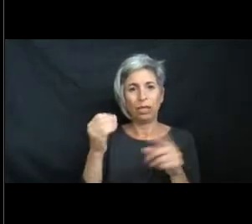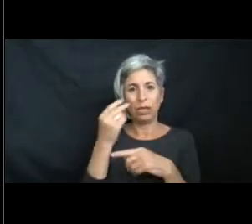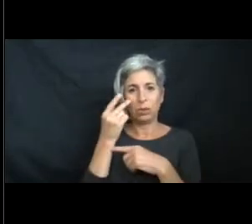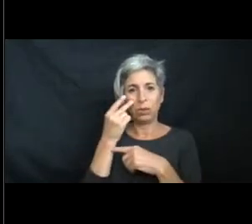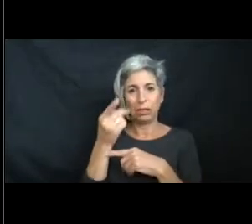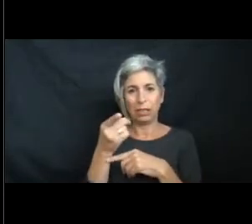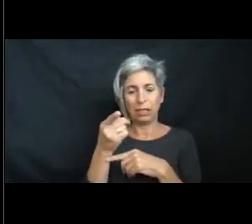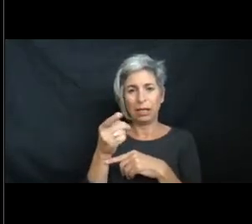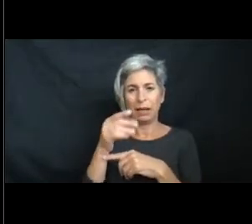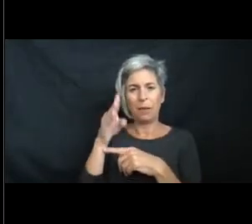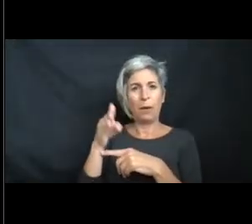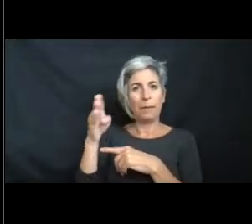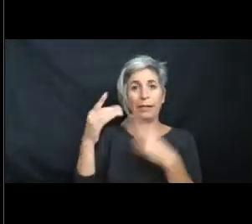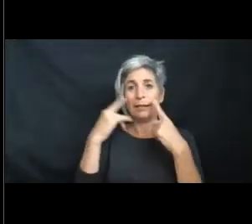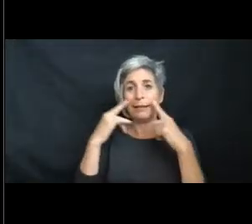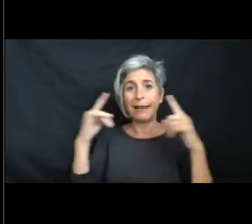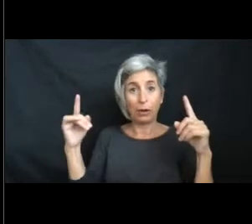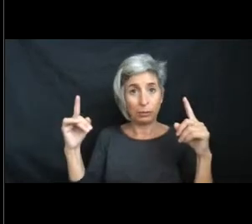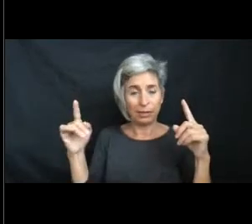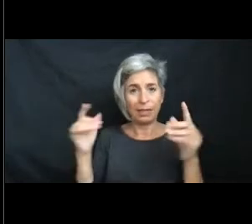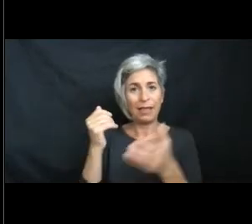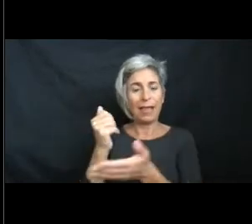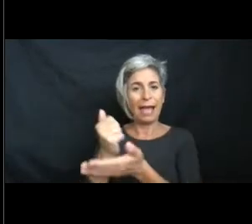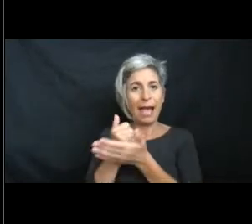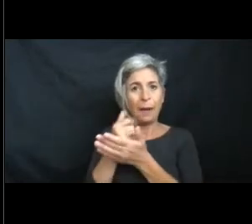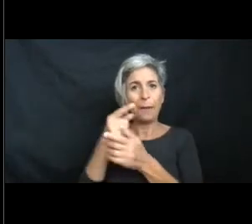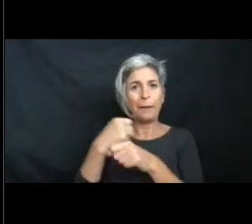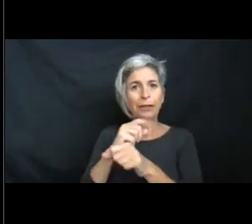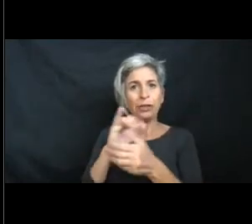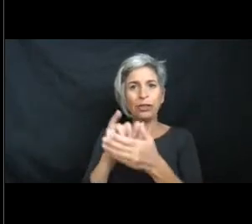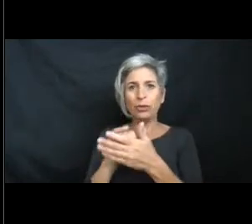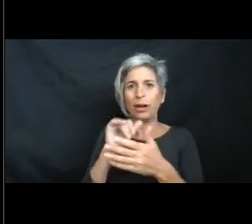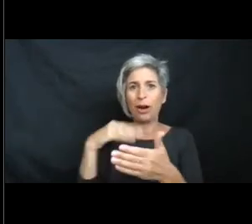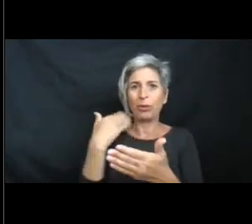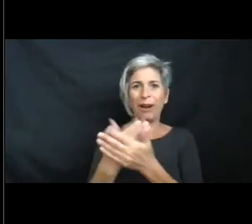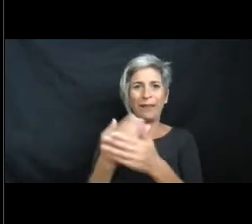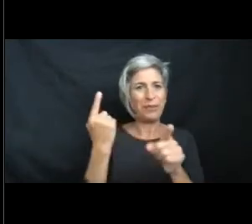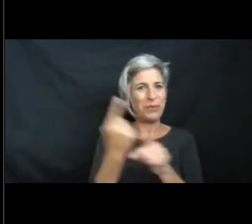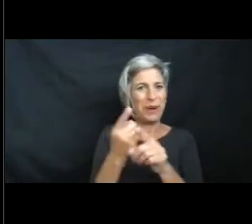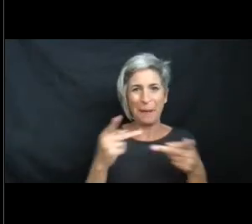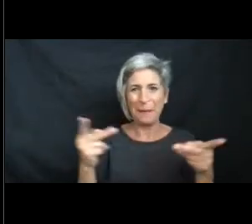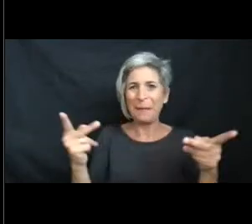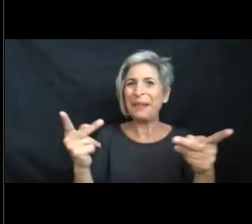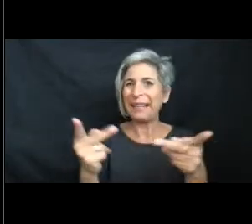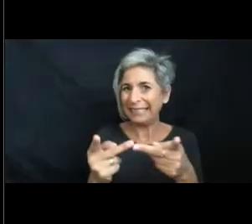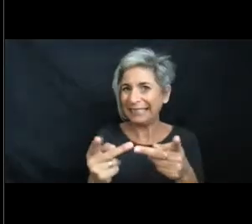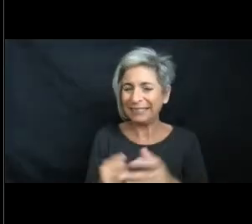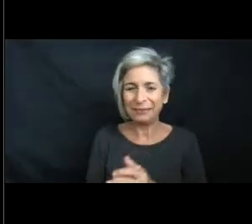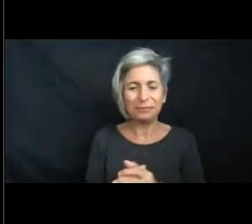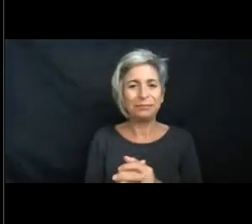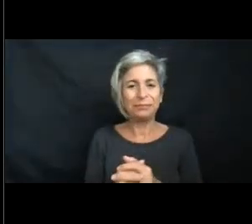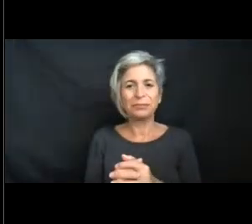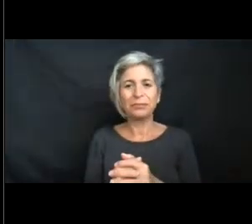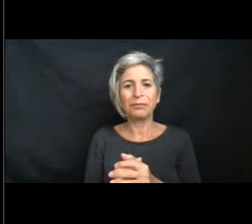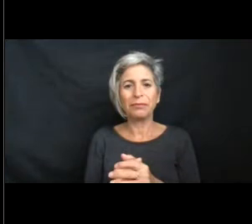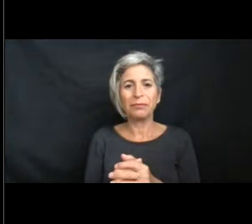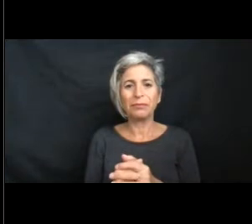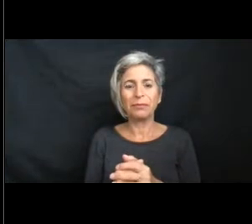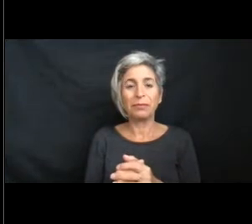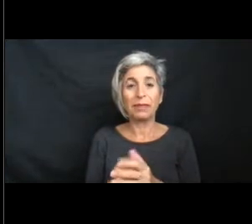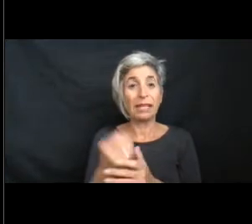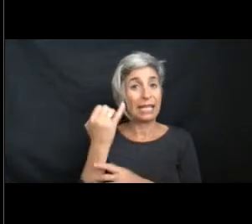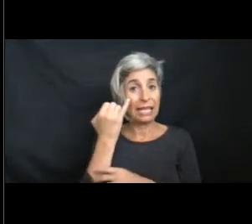some Boynton Beach announcements that'll help make sure you didn't end up somewhere else. Most of you guys are new to the system, so you're going